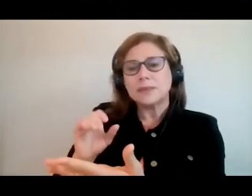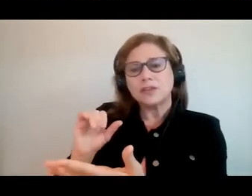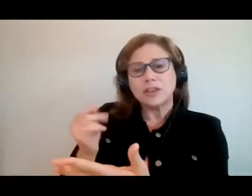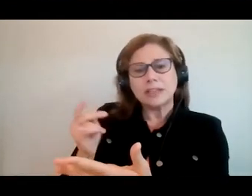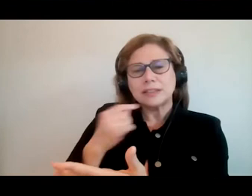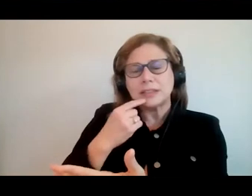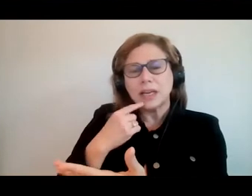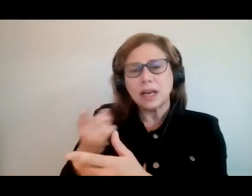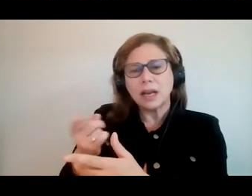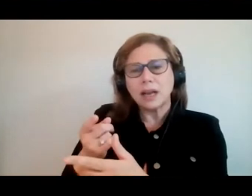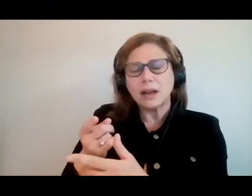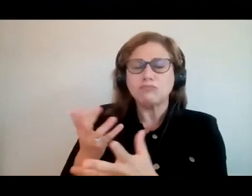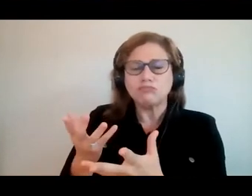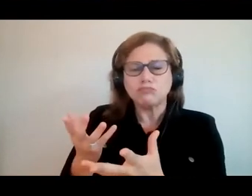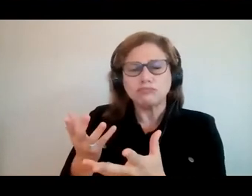that point, it's